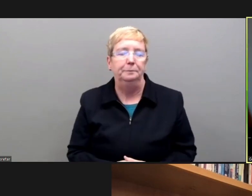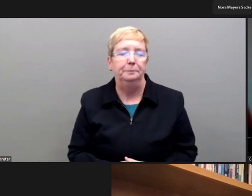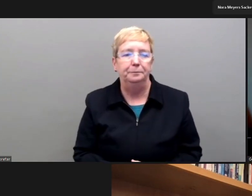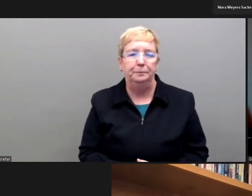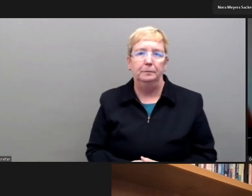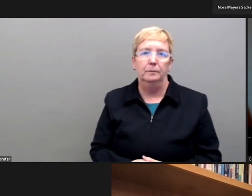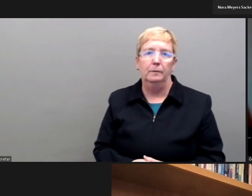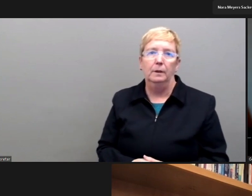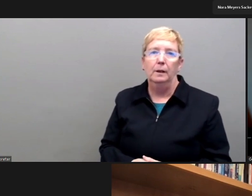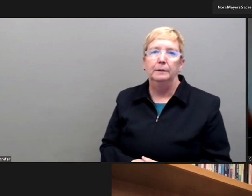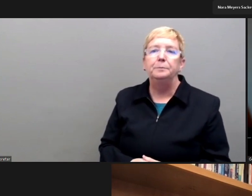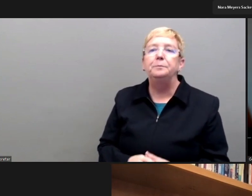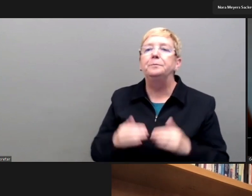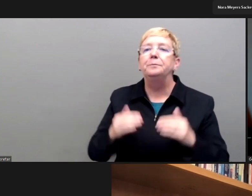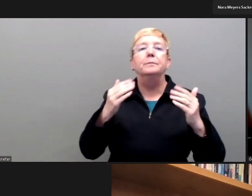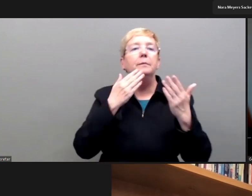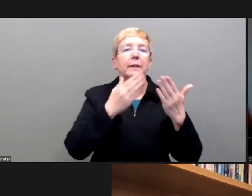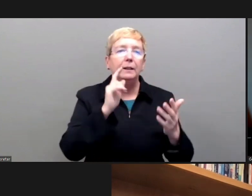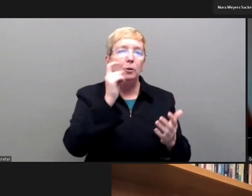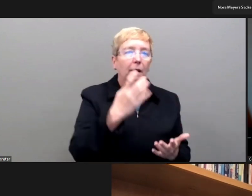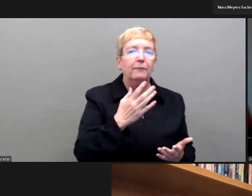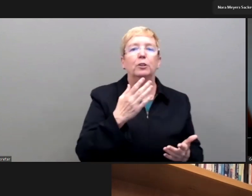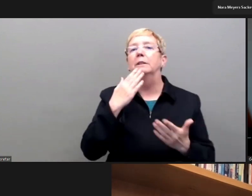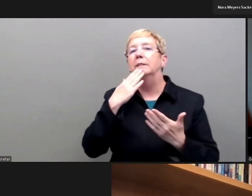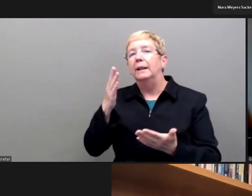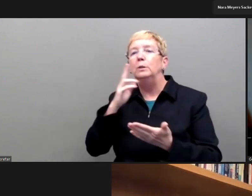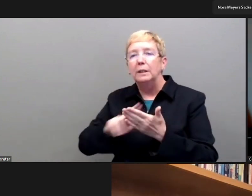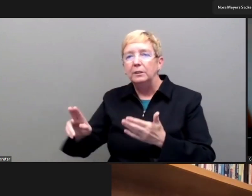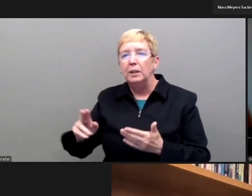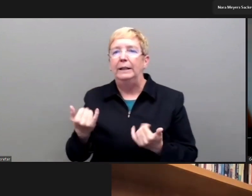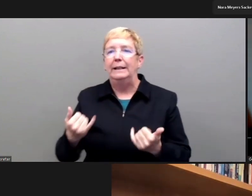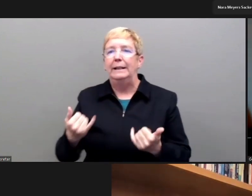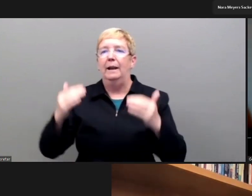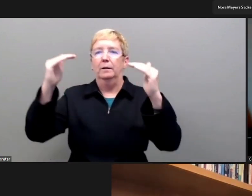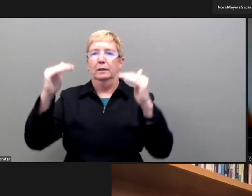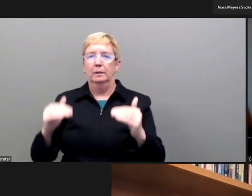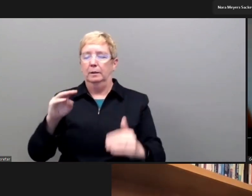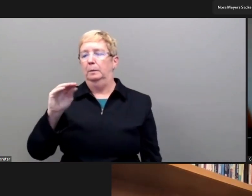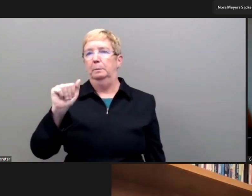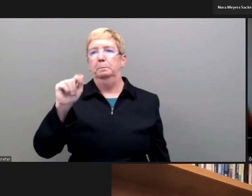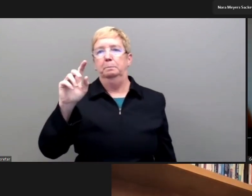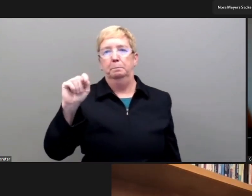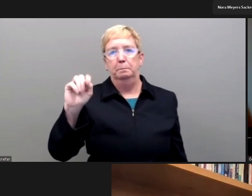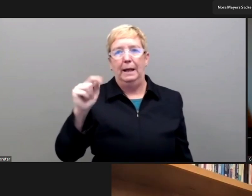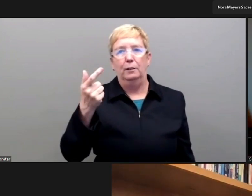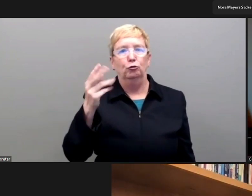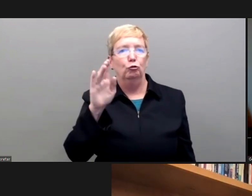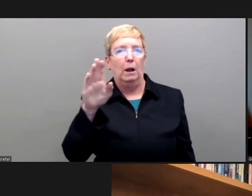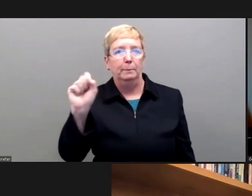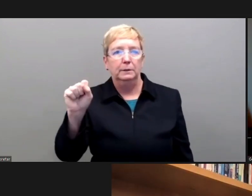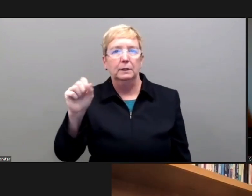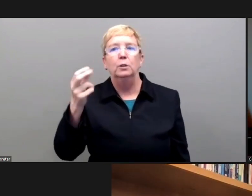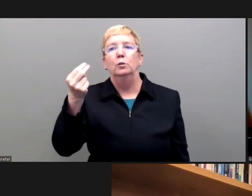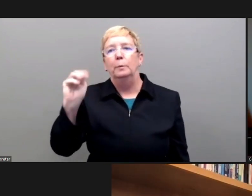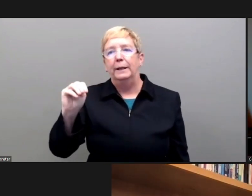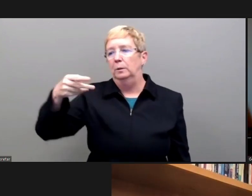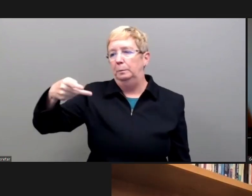Thank you, Governor and Secretary. Next, we will go to Matt Grubbs with New Mexico PBS.